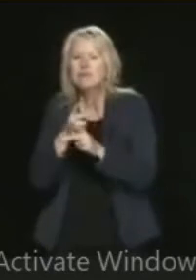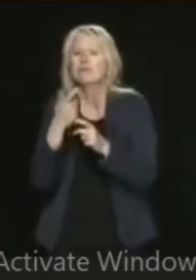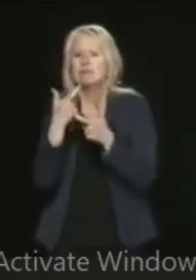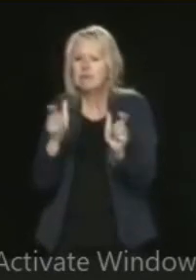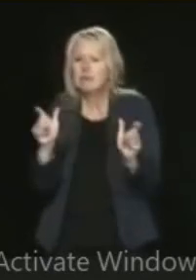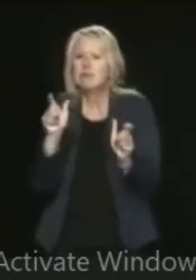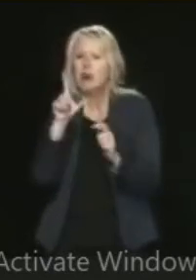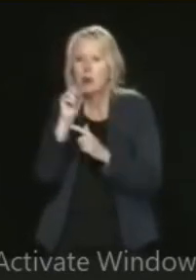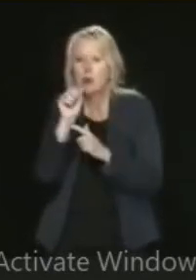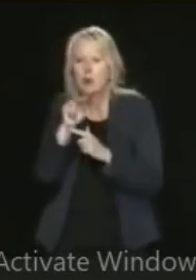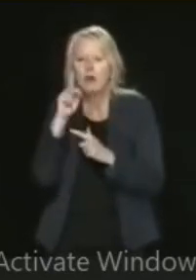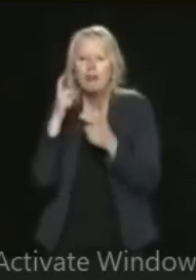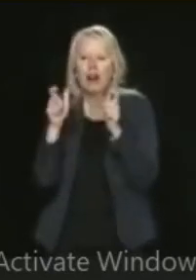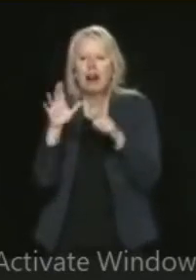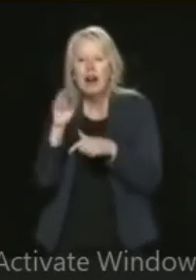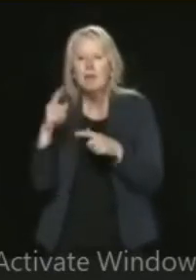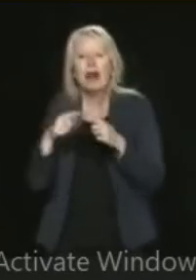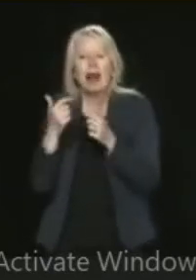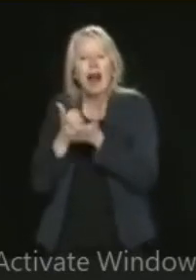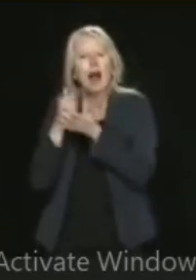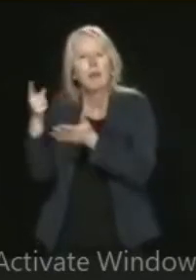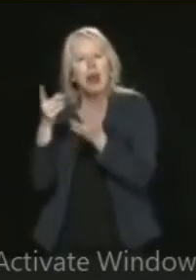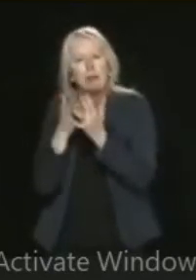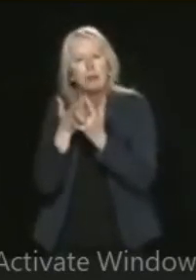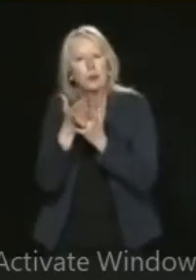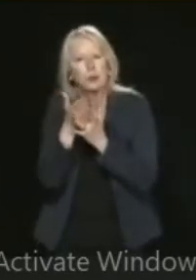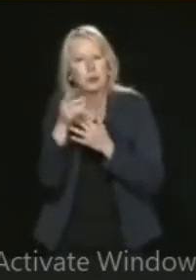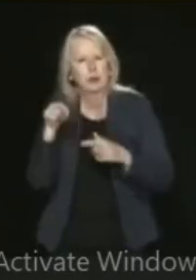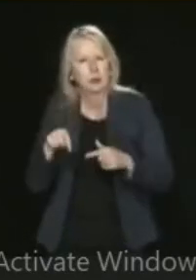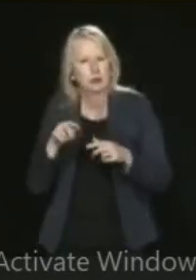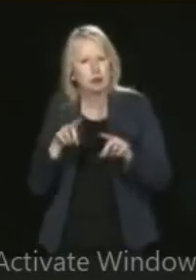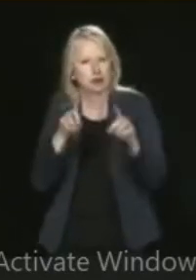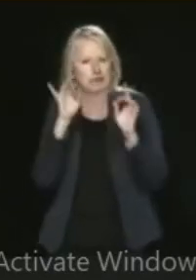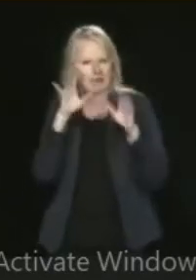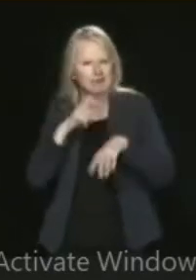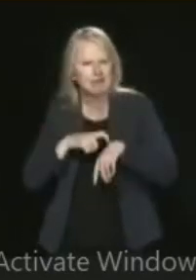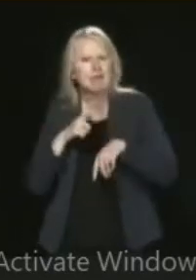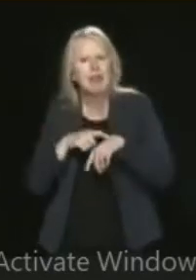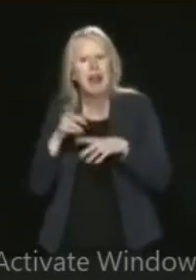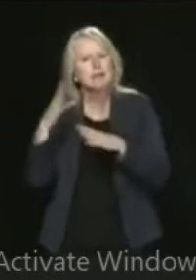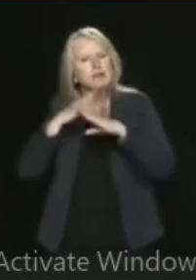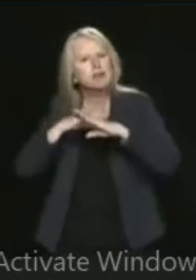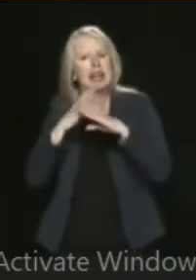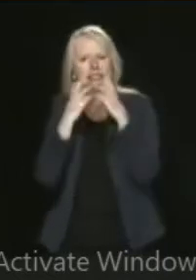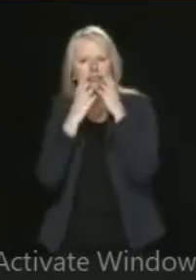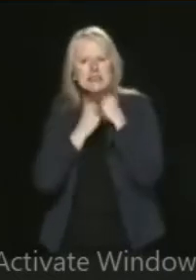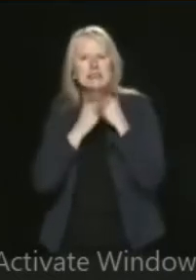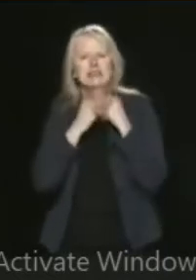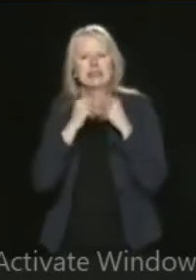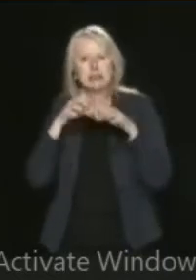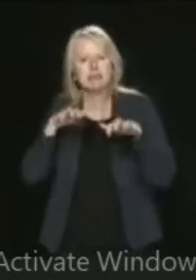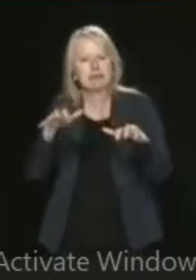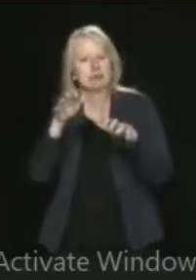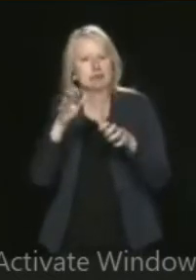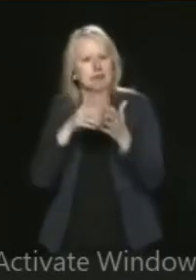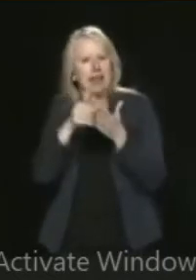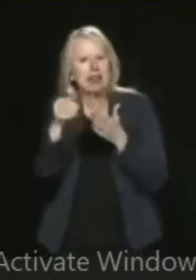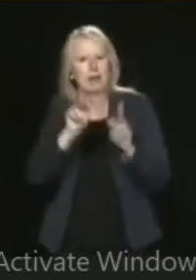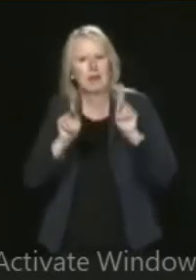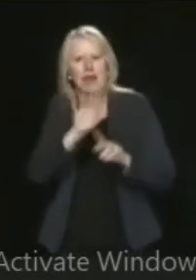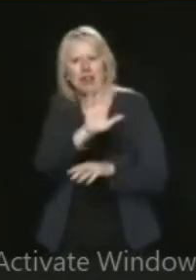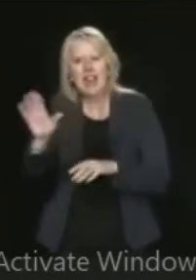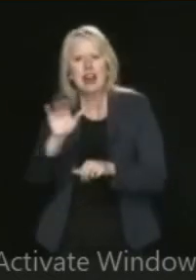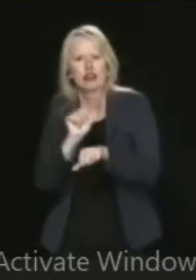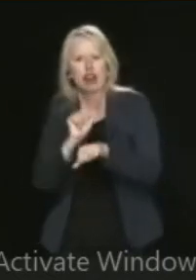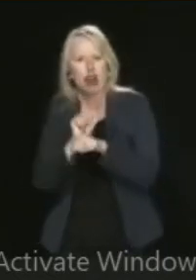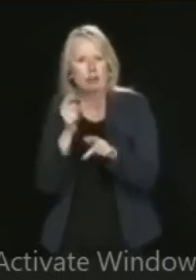largest enterprises to help them weather the storm and protect the millions of jobs they provide across Canada. In providing